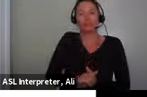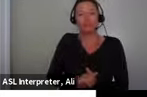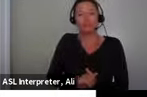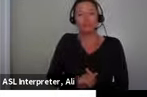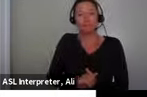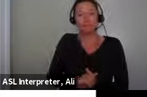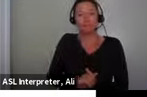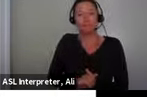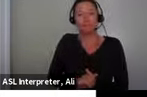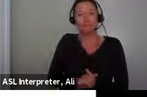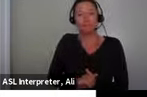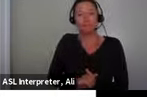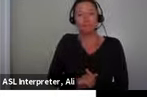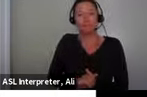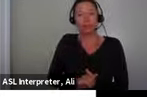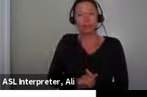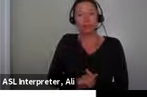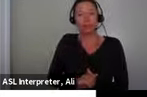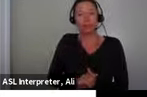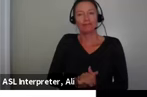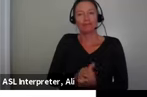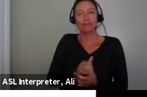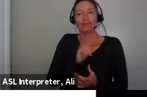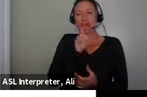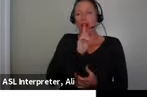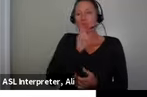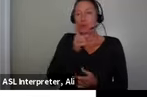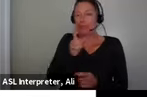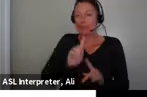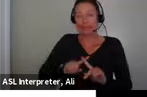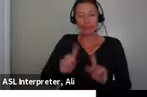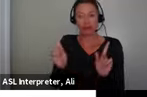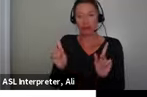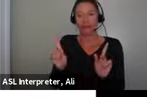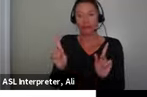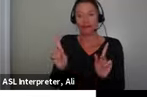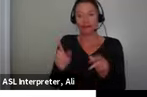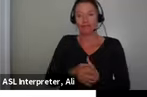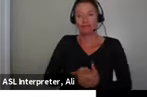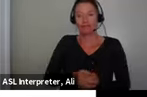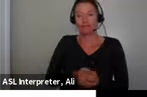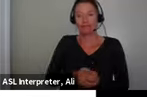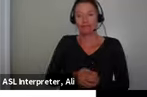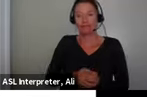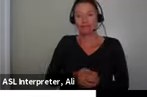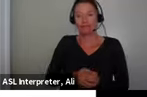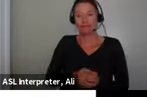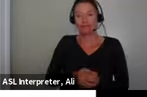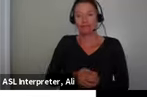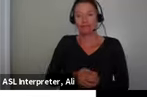and not tremendously different between one alternative and another.